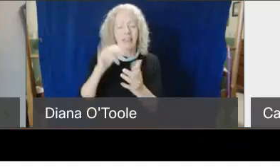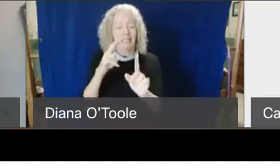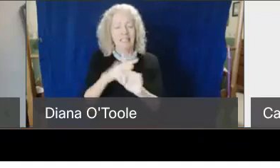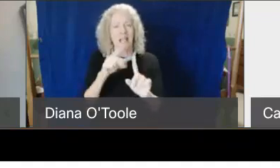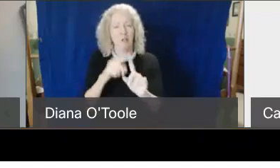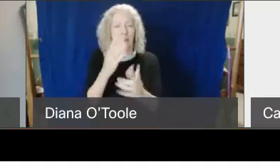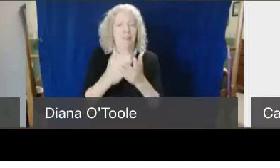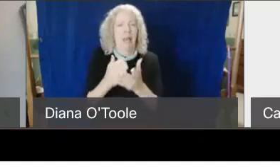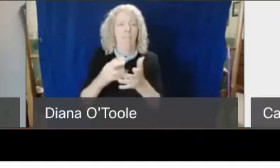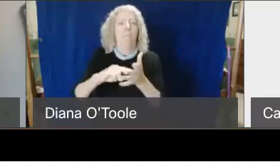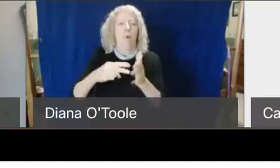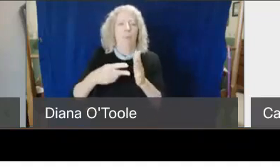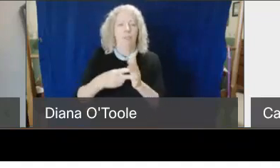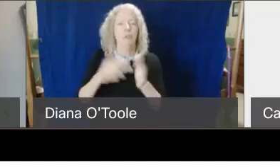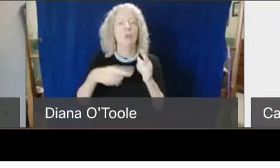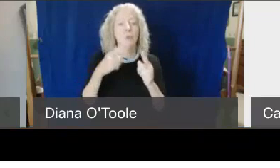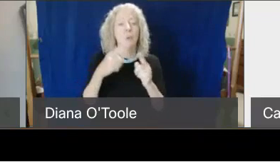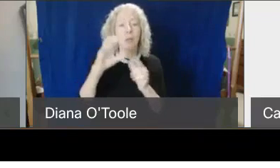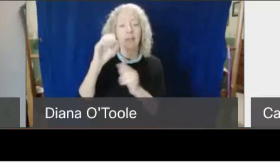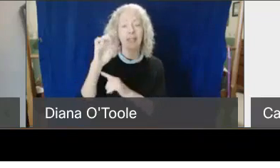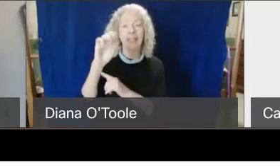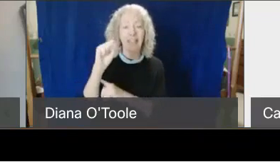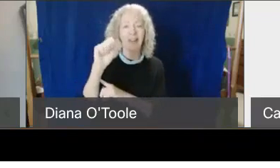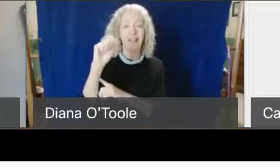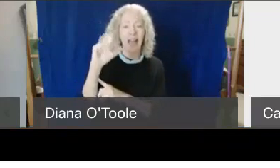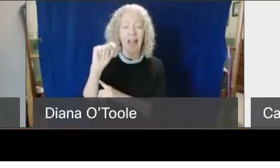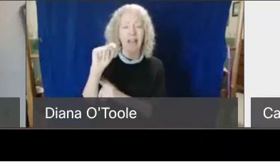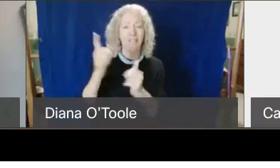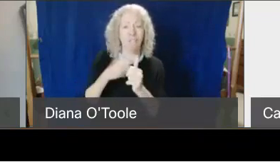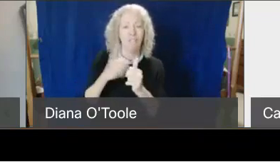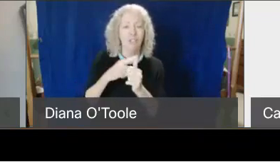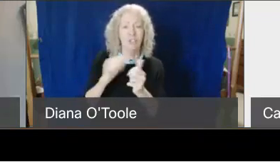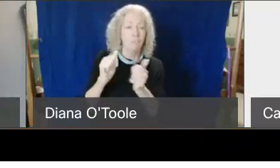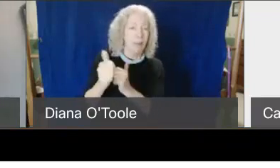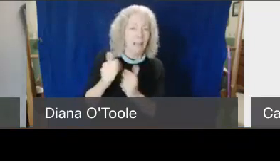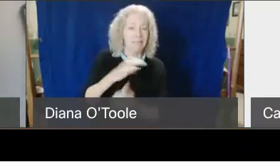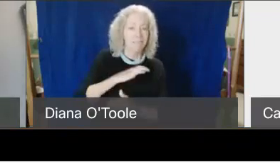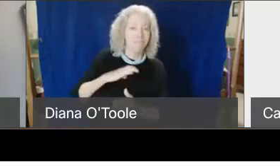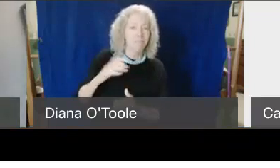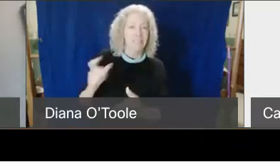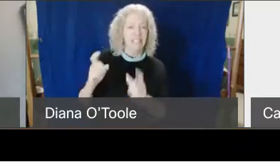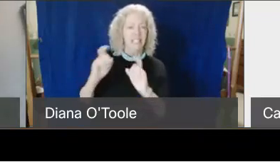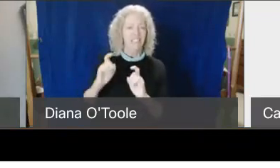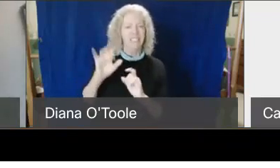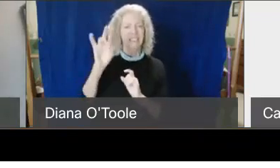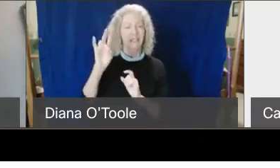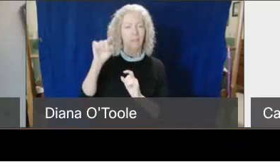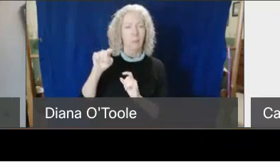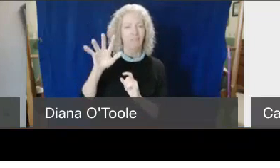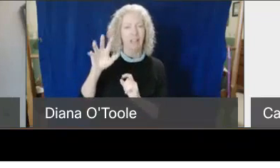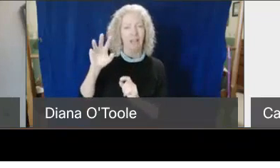CARES Act was passed, we got about $7.5 million, a little over $7.5 million at Pikes Peak Community